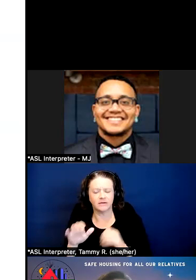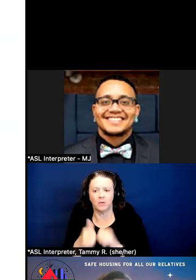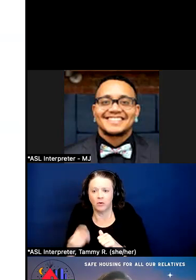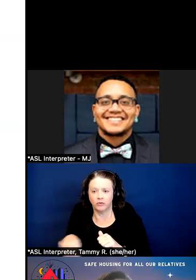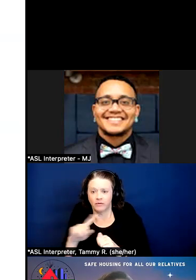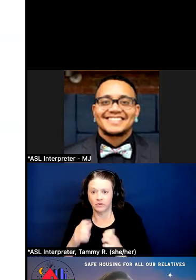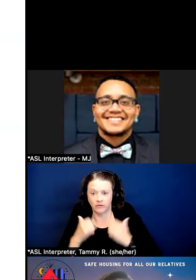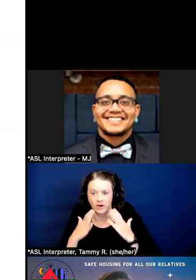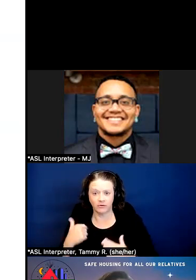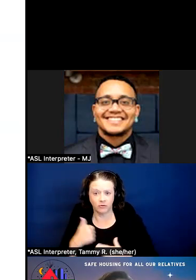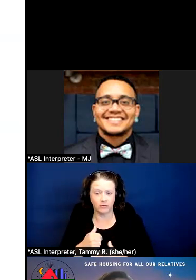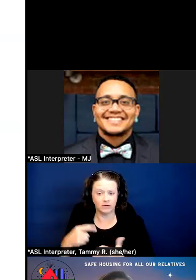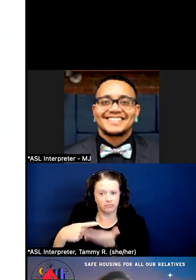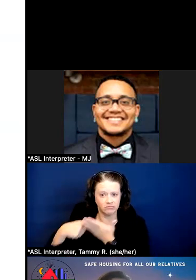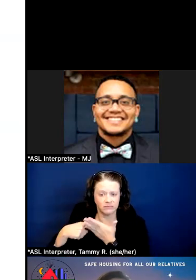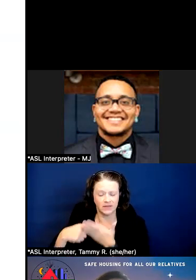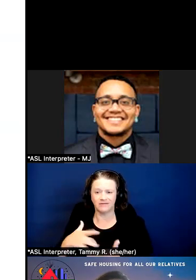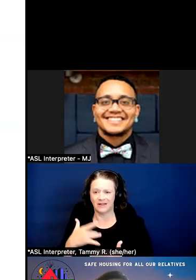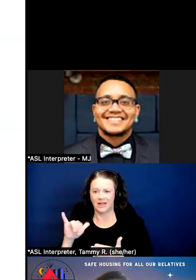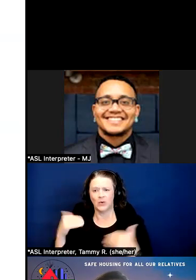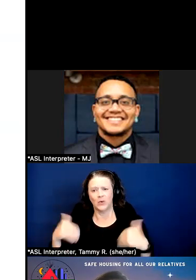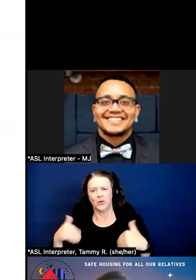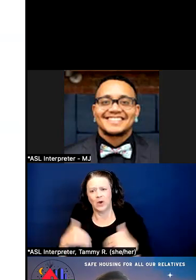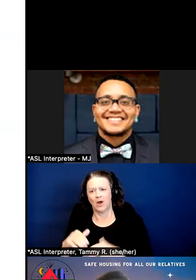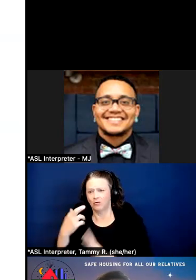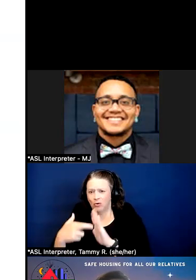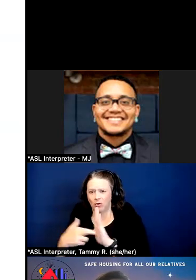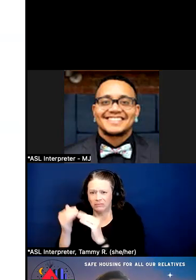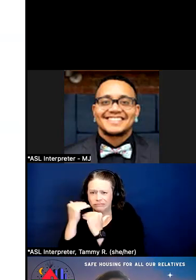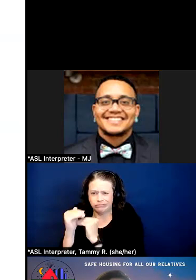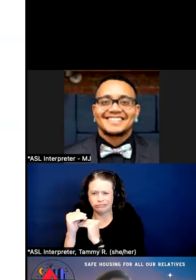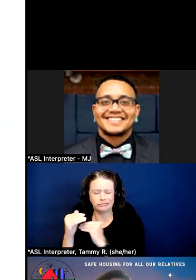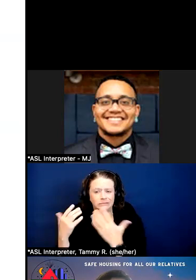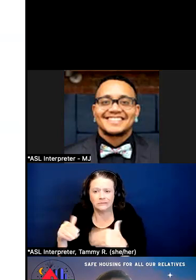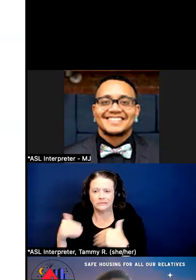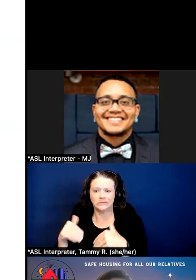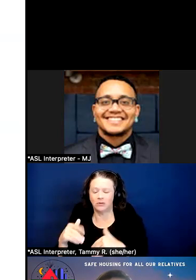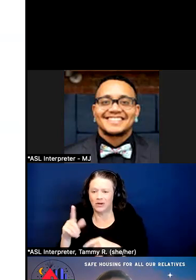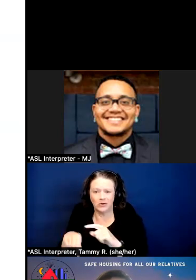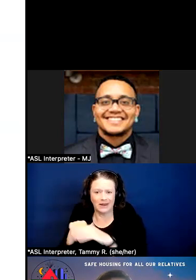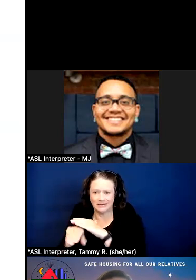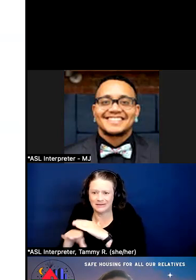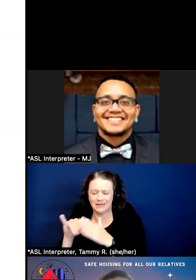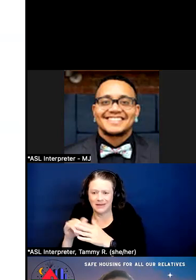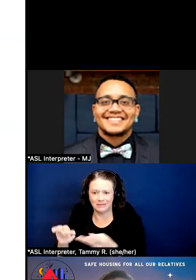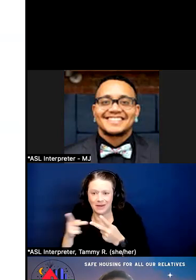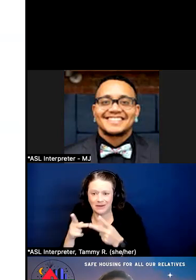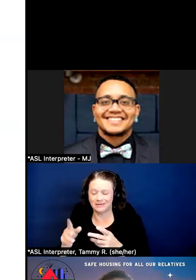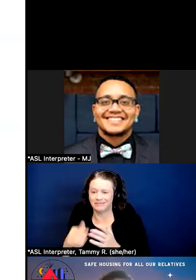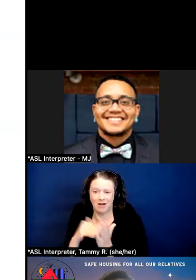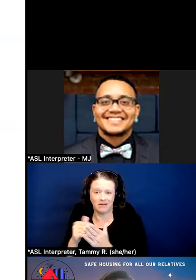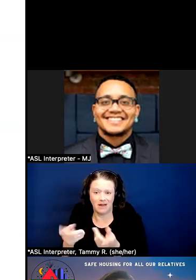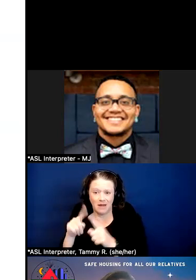spoke with felt that rules severely limited how they were able to access that space, and oftentimes resulted in their eviction and